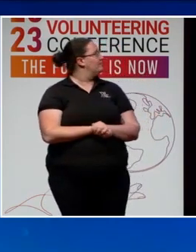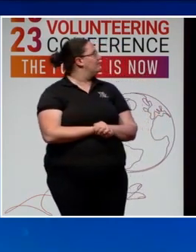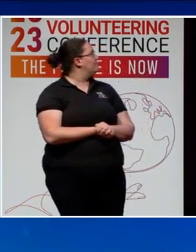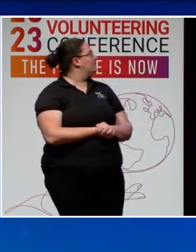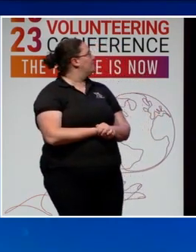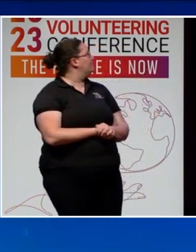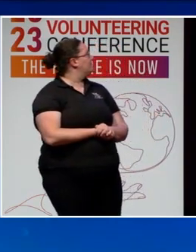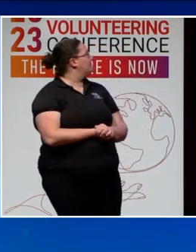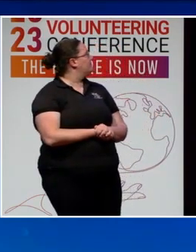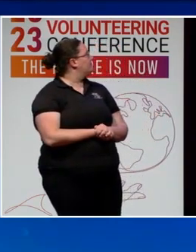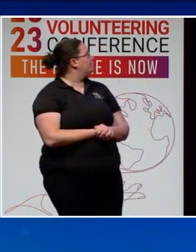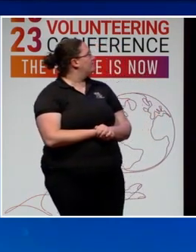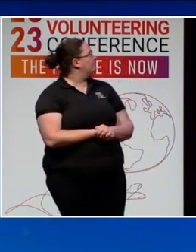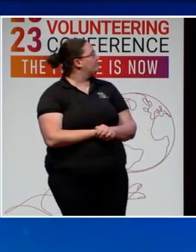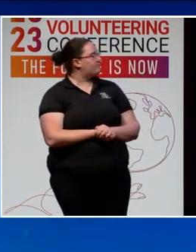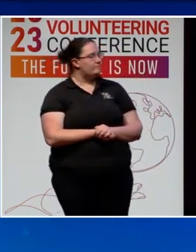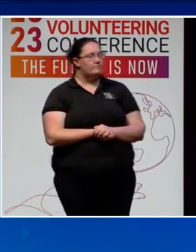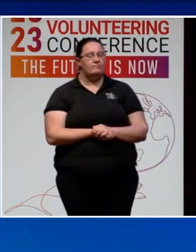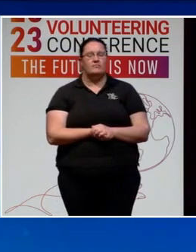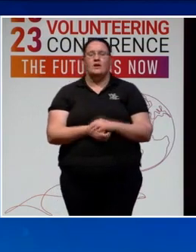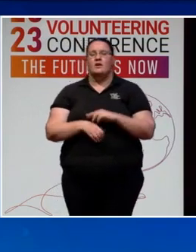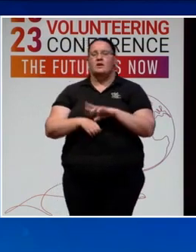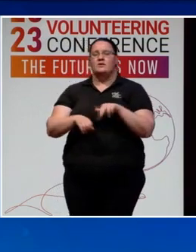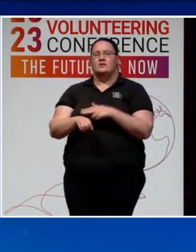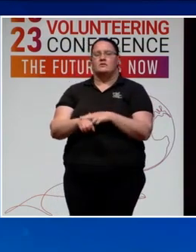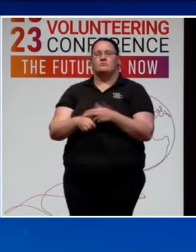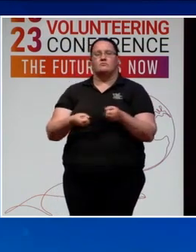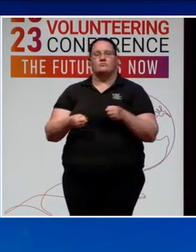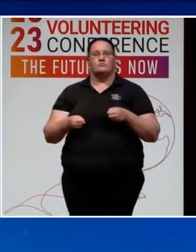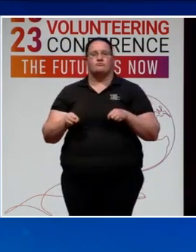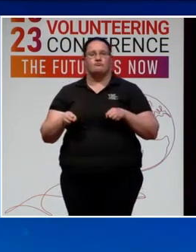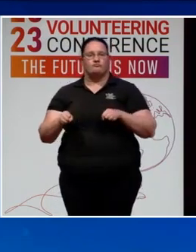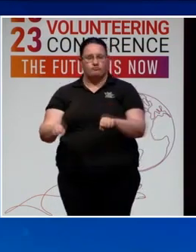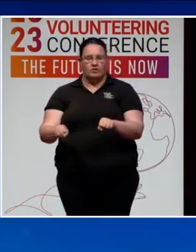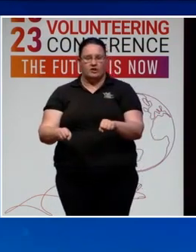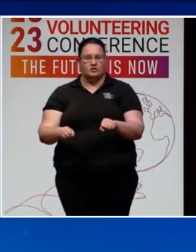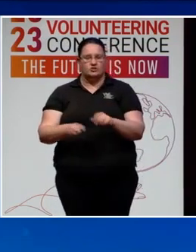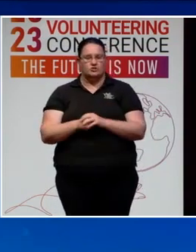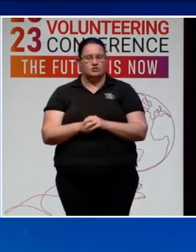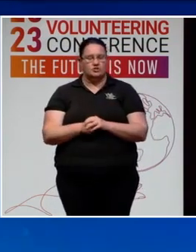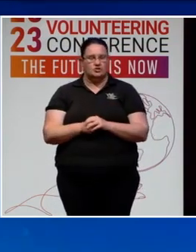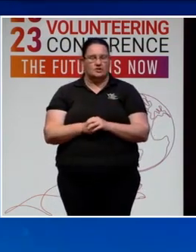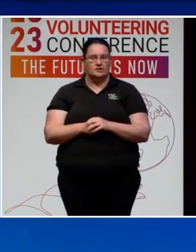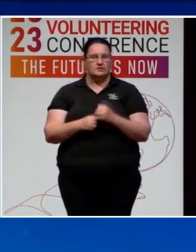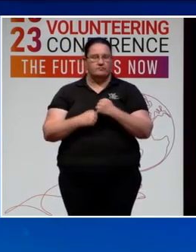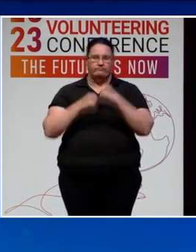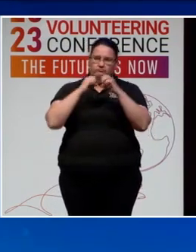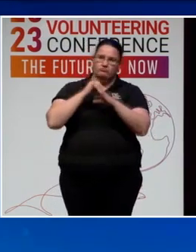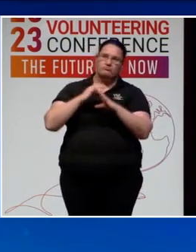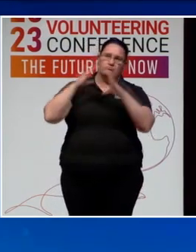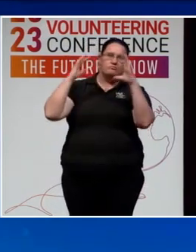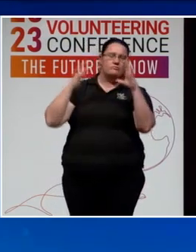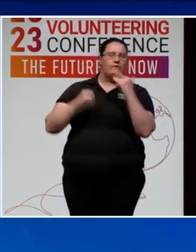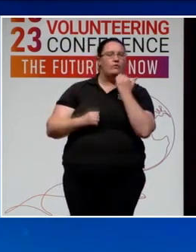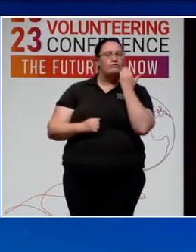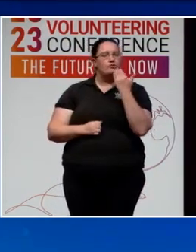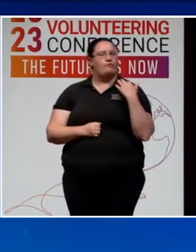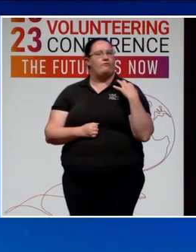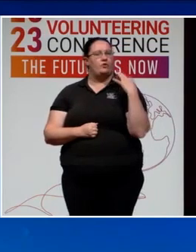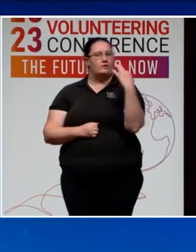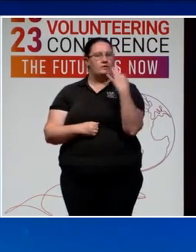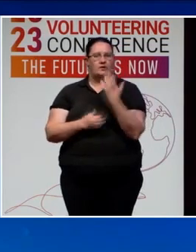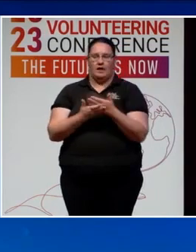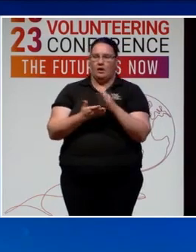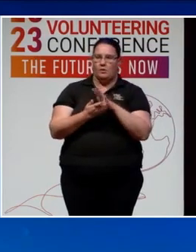future of volunteering, captures perfectly the desire we share to drive forward a vision of